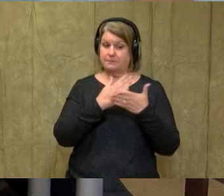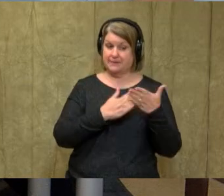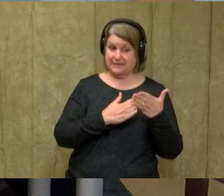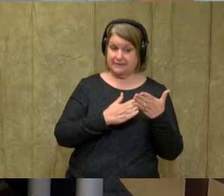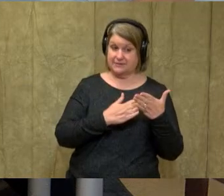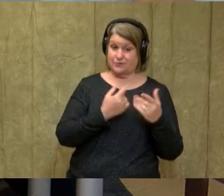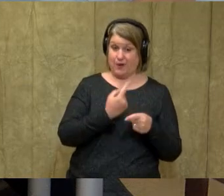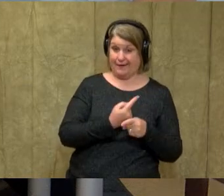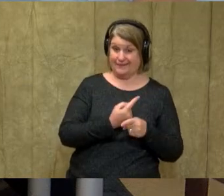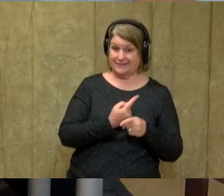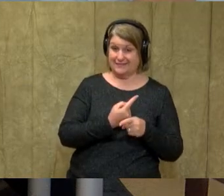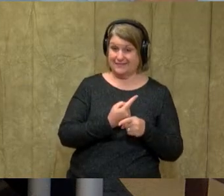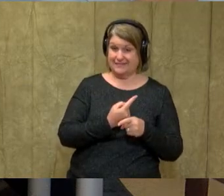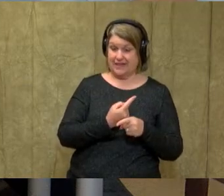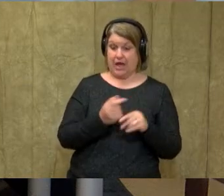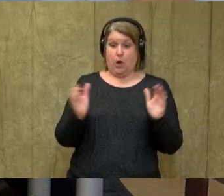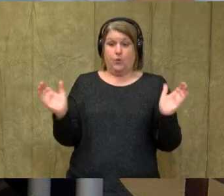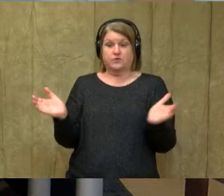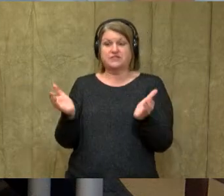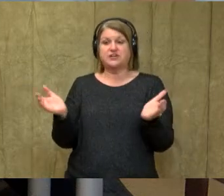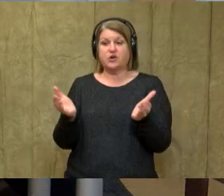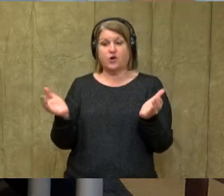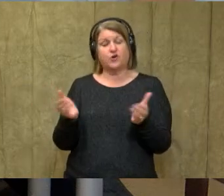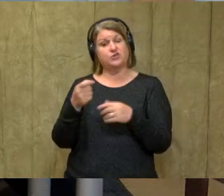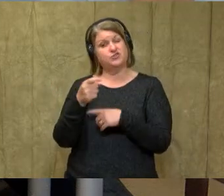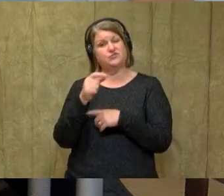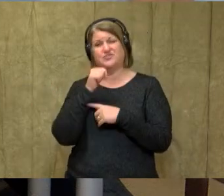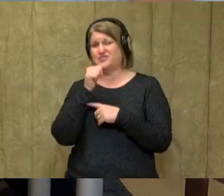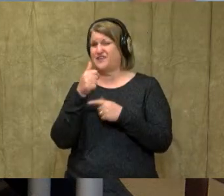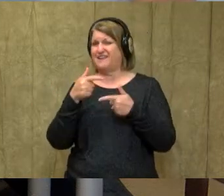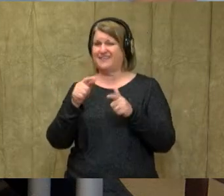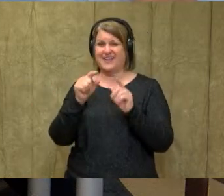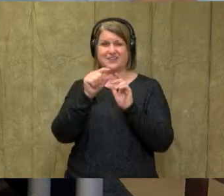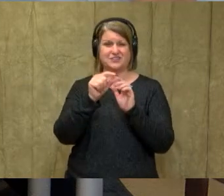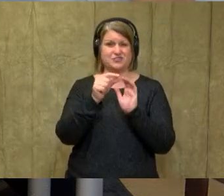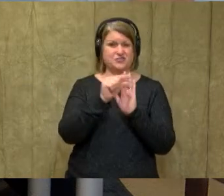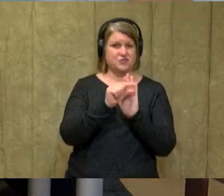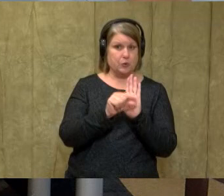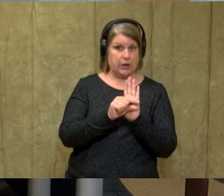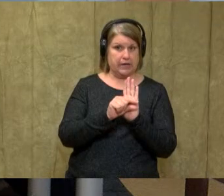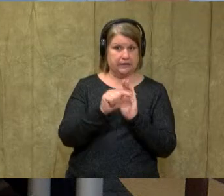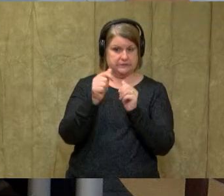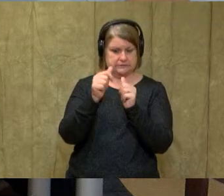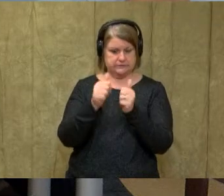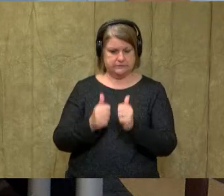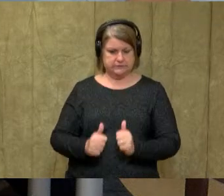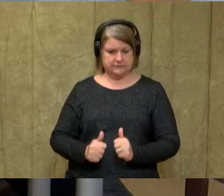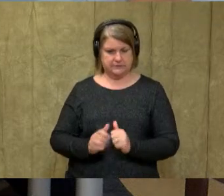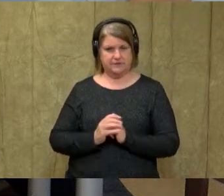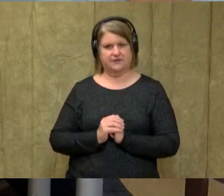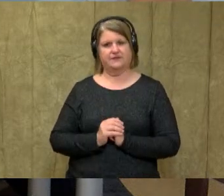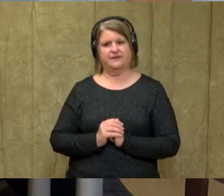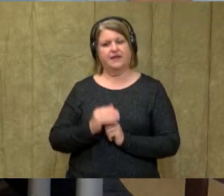right? So let me encourage you, don't let your grade slip as we enter this final senior year. Senioritis is a very real